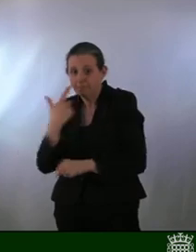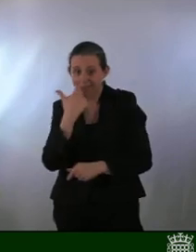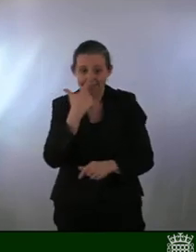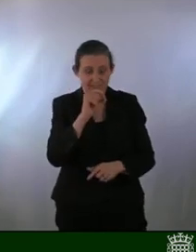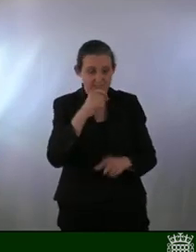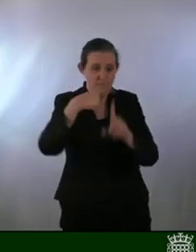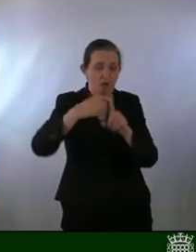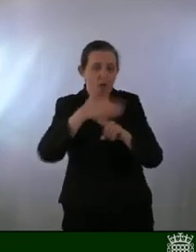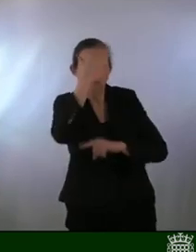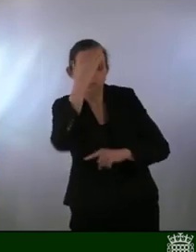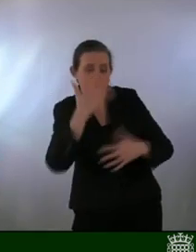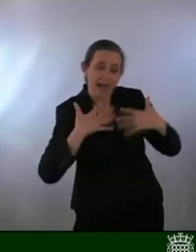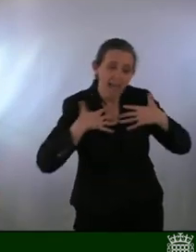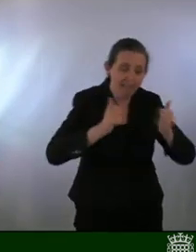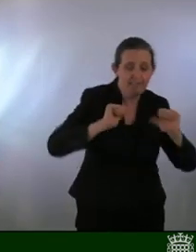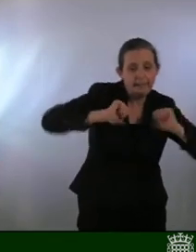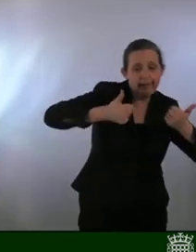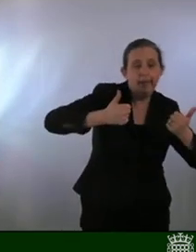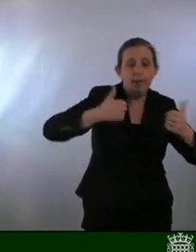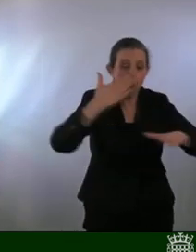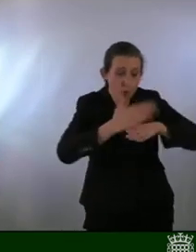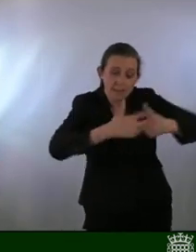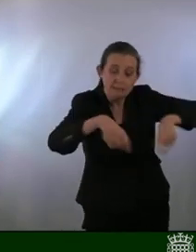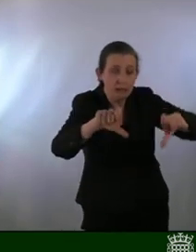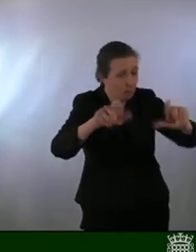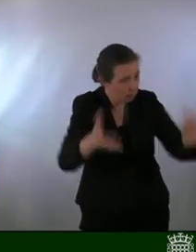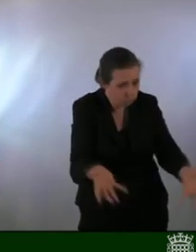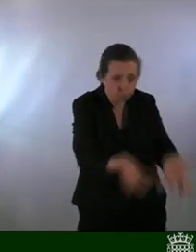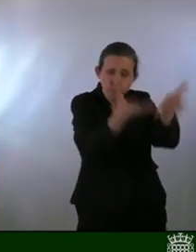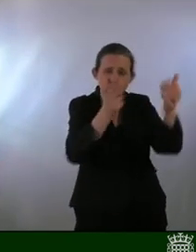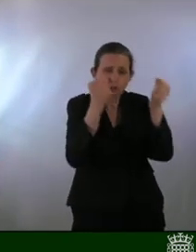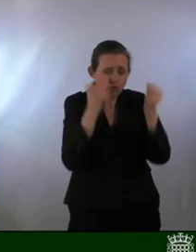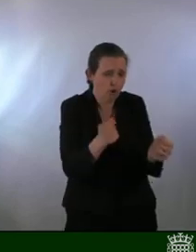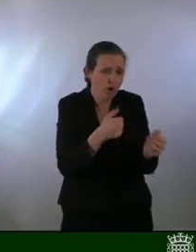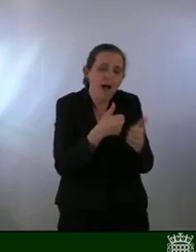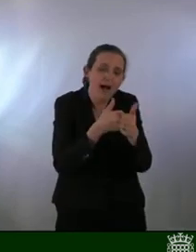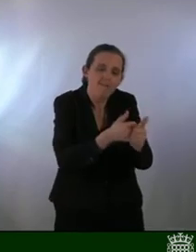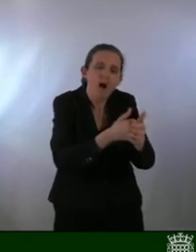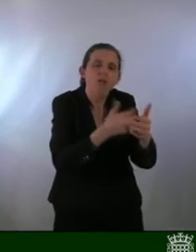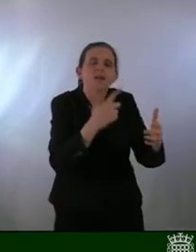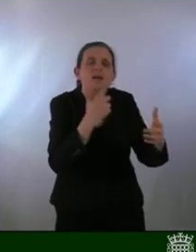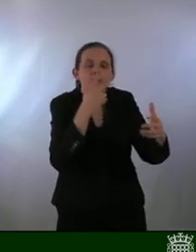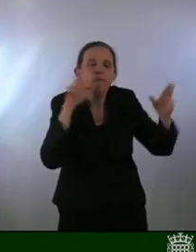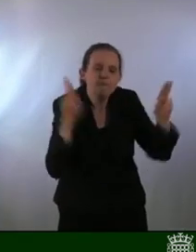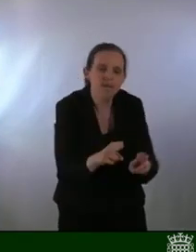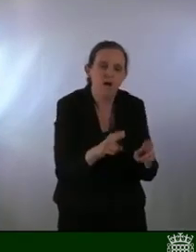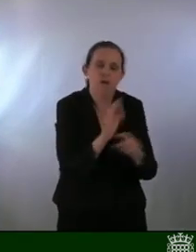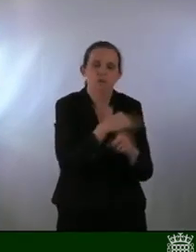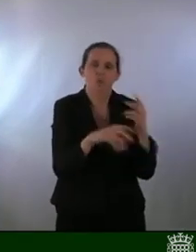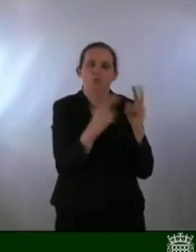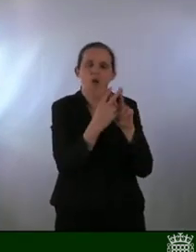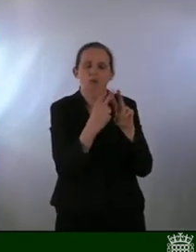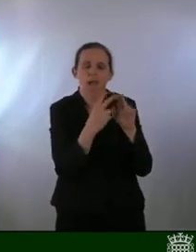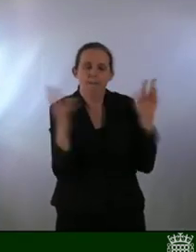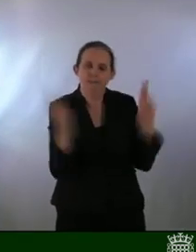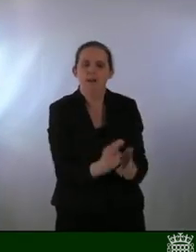healthy and, for instance, as she says, are in work, we strongly advise them to minimise their social contact. Alison Thewlis.